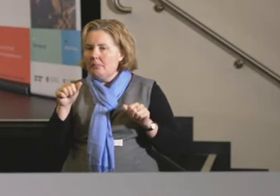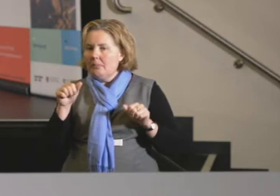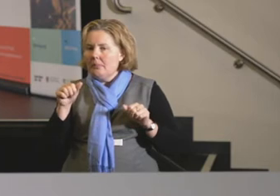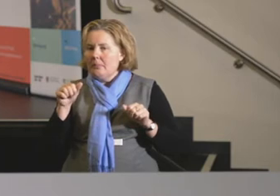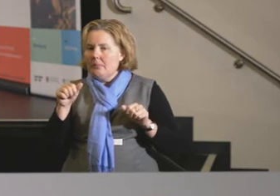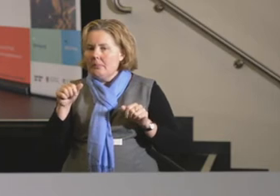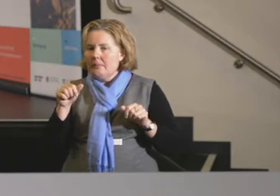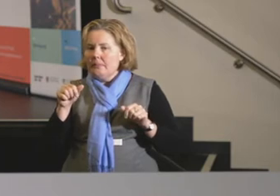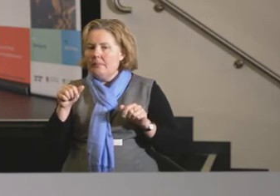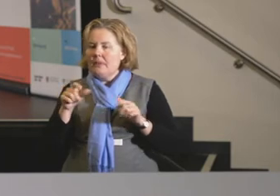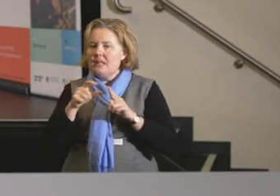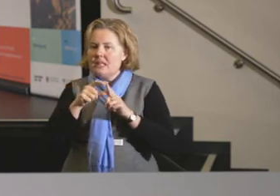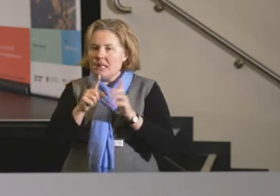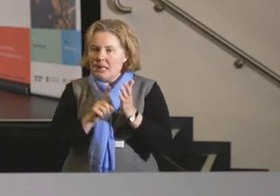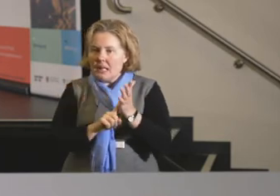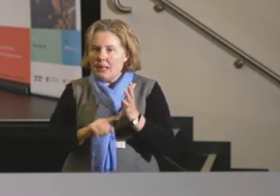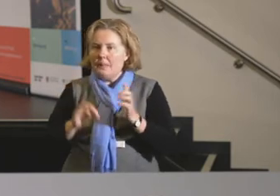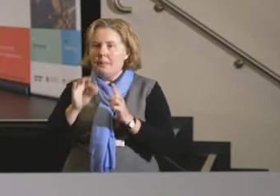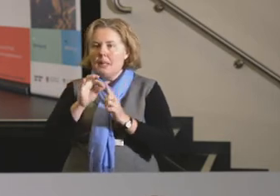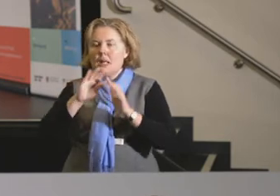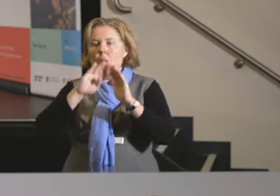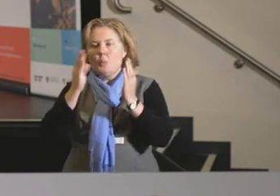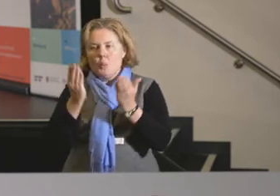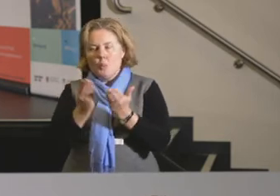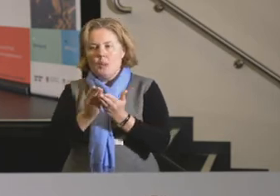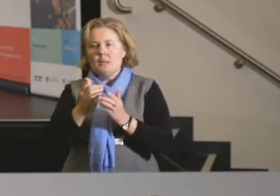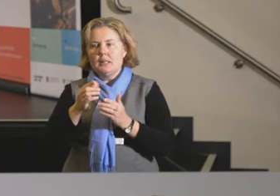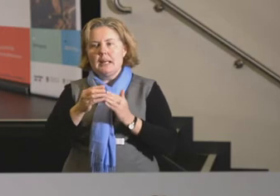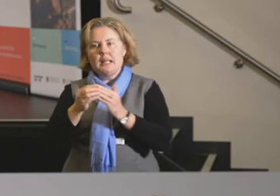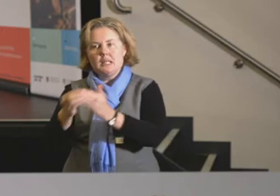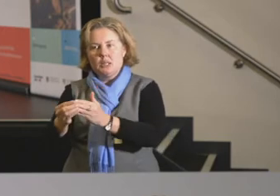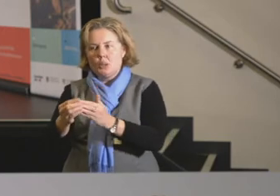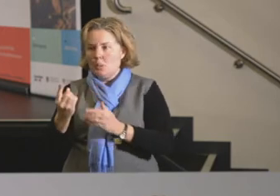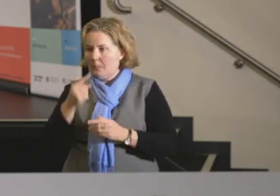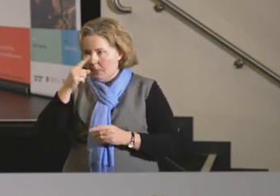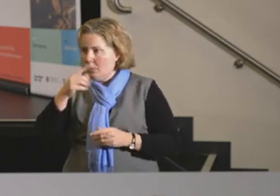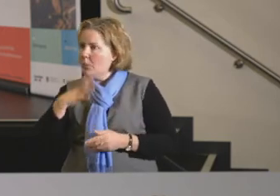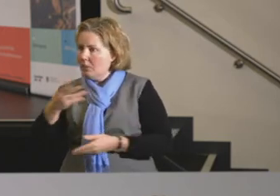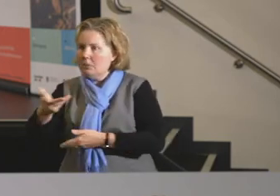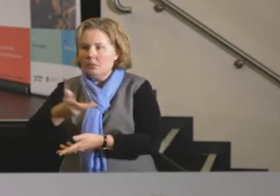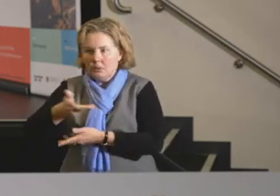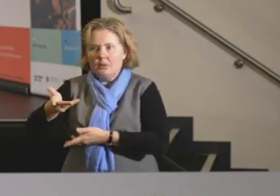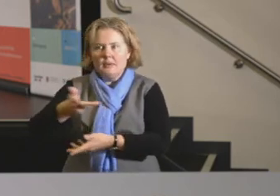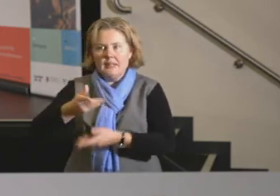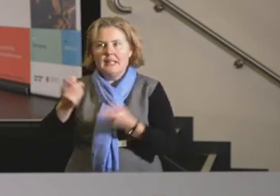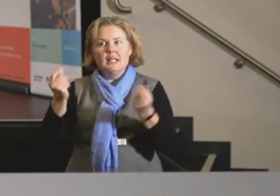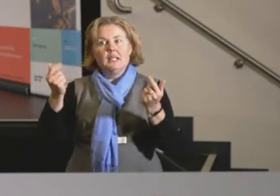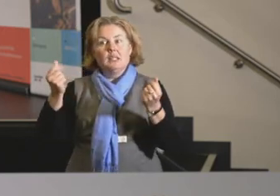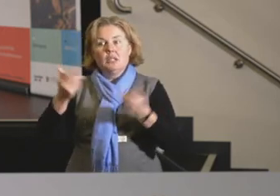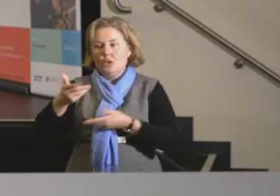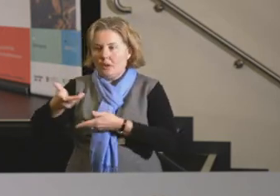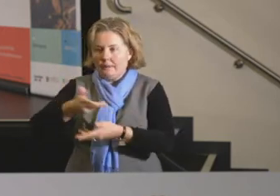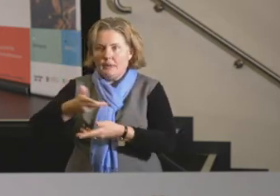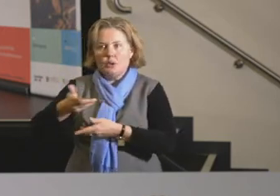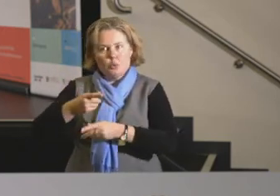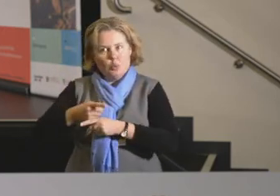flow of leaders, but you have people who want to have that conversation, and it's easier to have conversations around this,